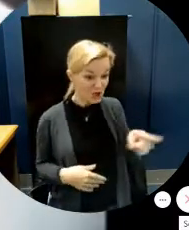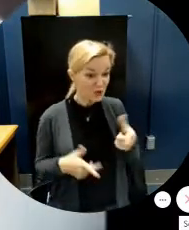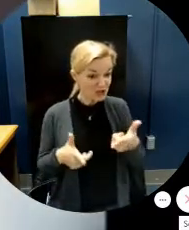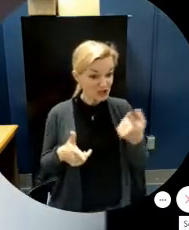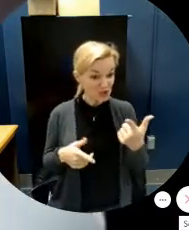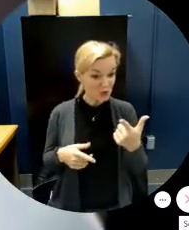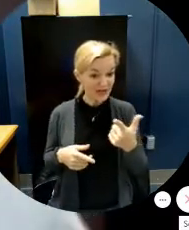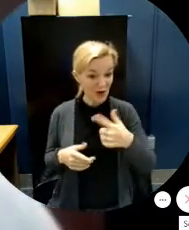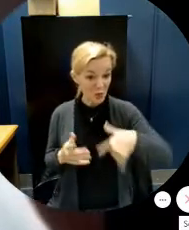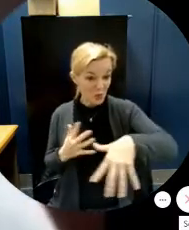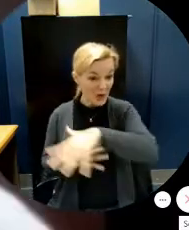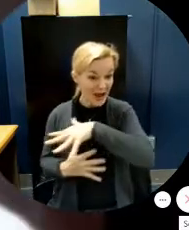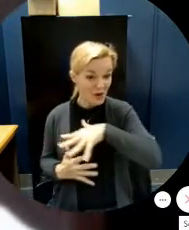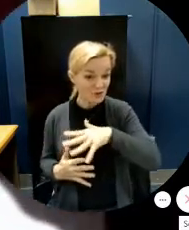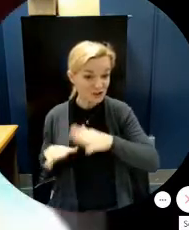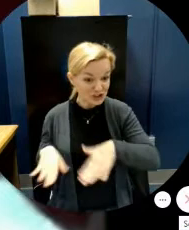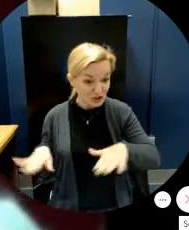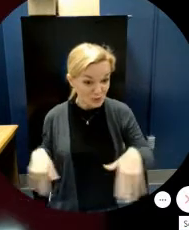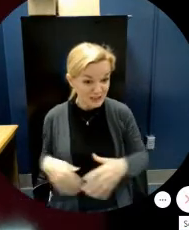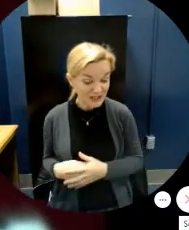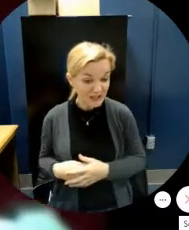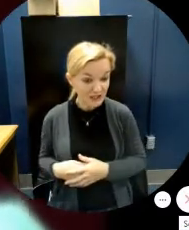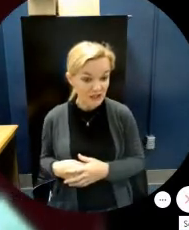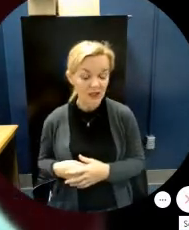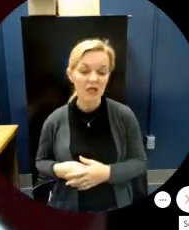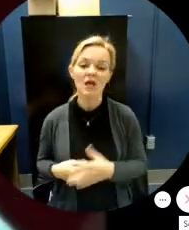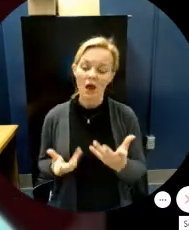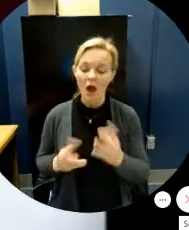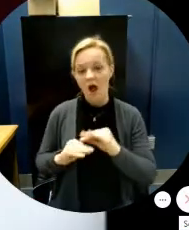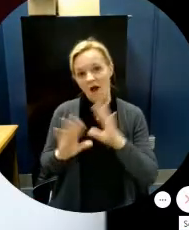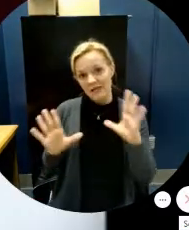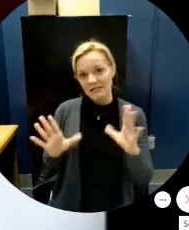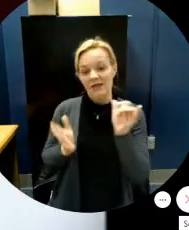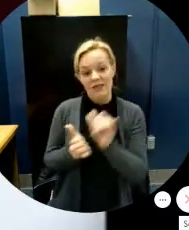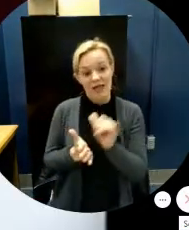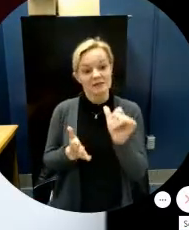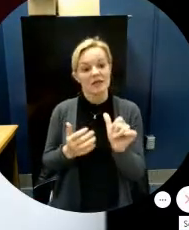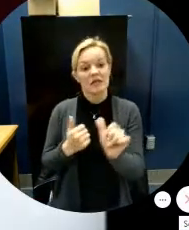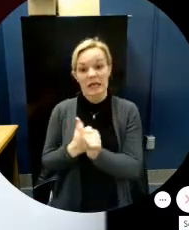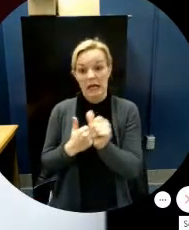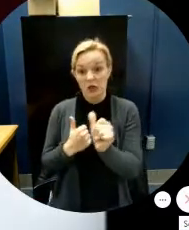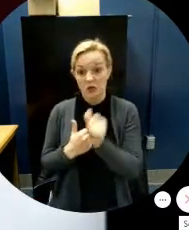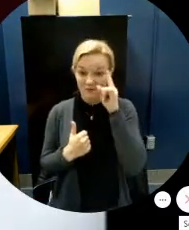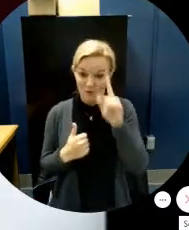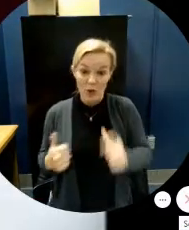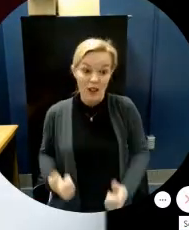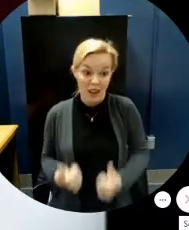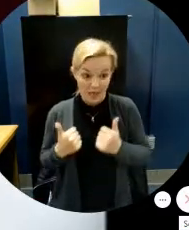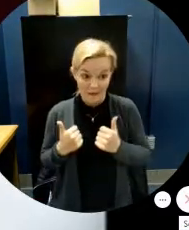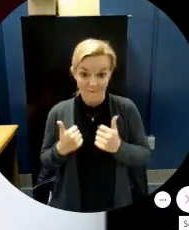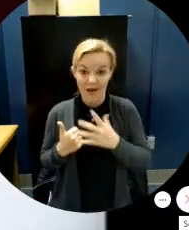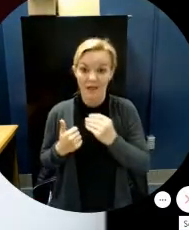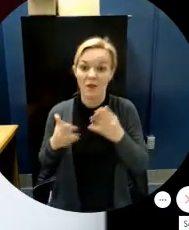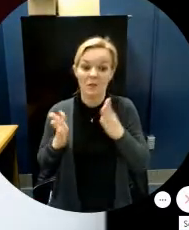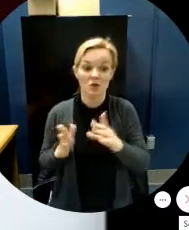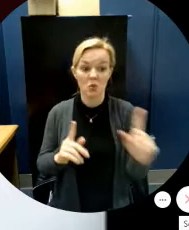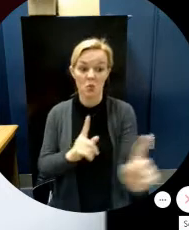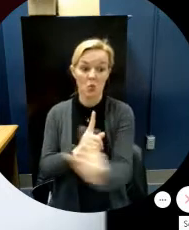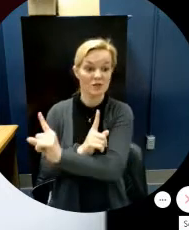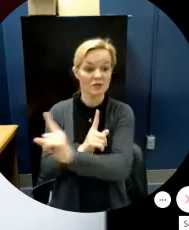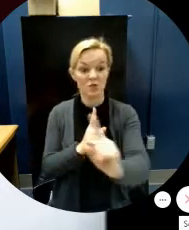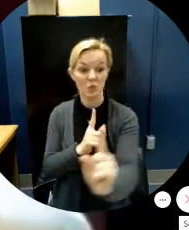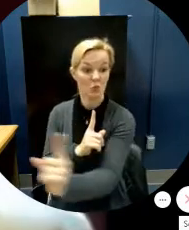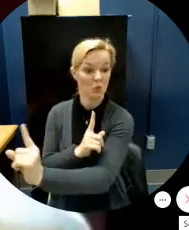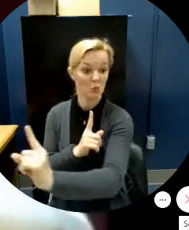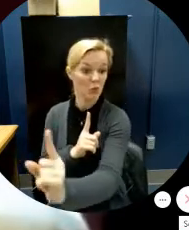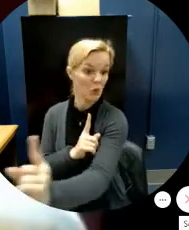children. You had an obvious life-endangering situation. You had your suspect who was running a zigzag, evasive type course across